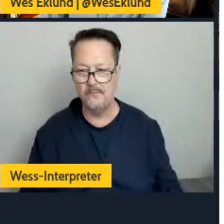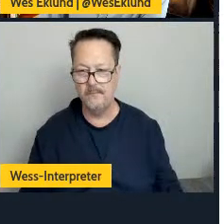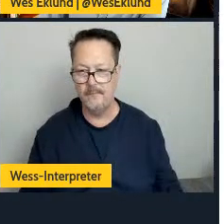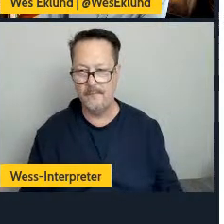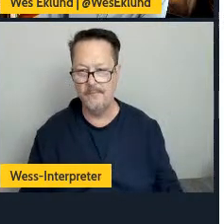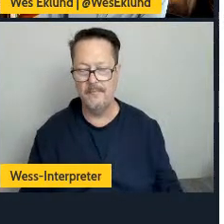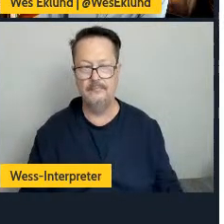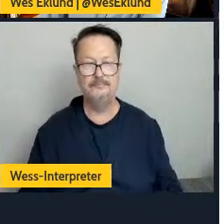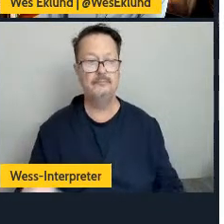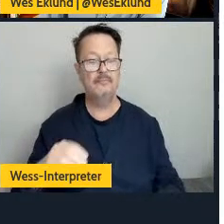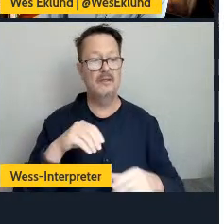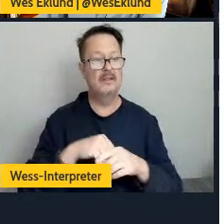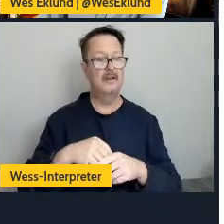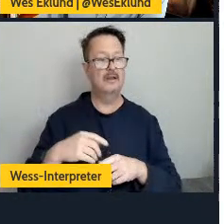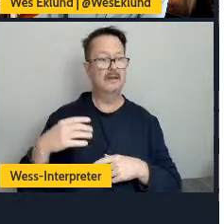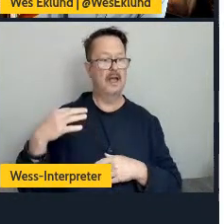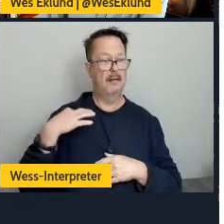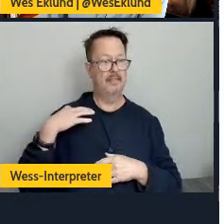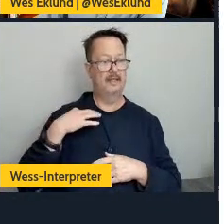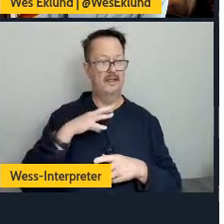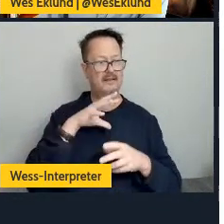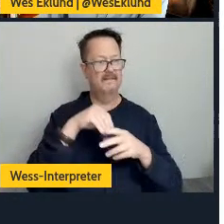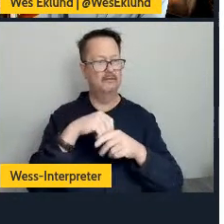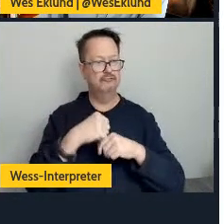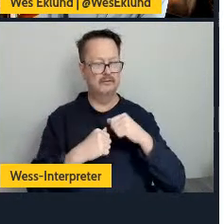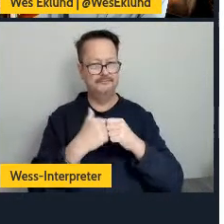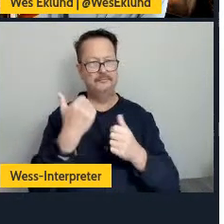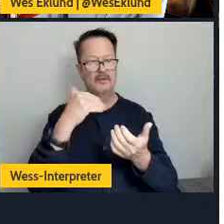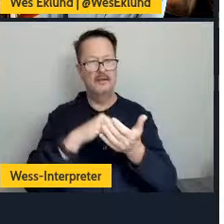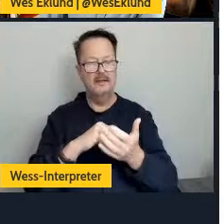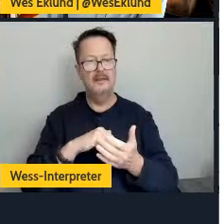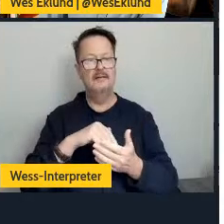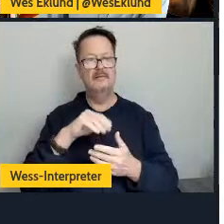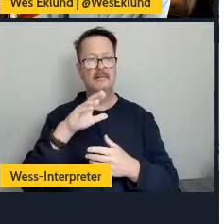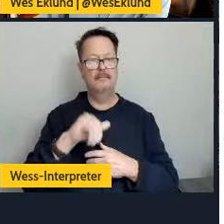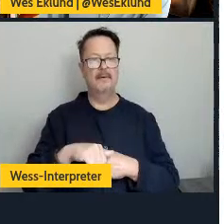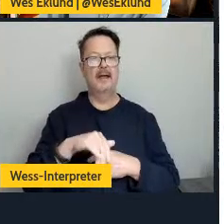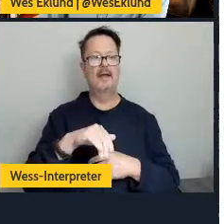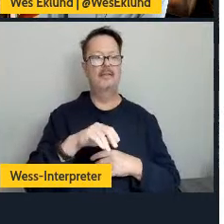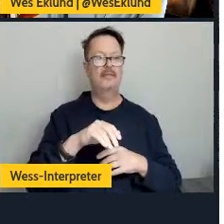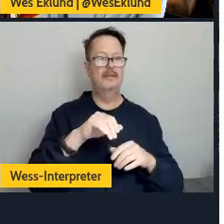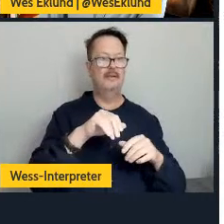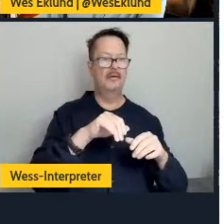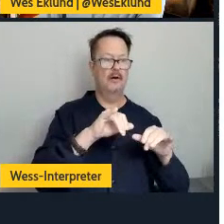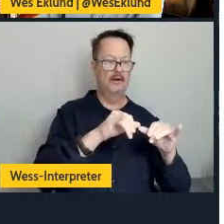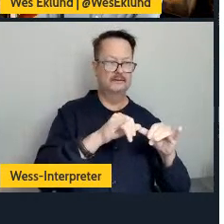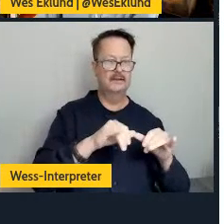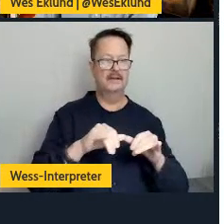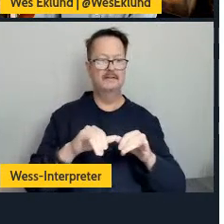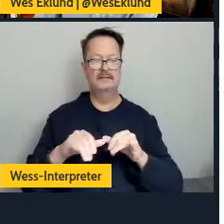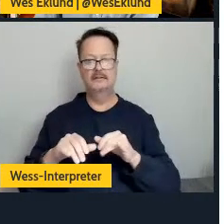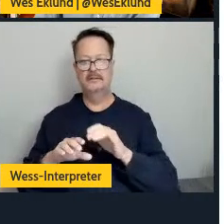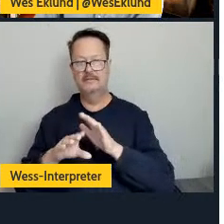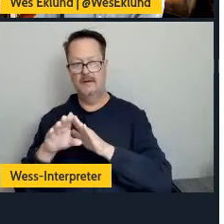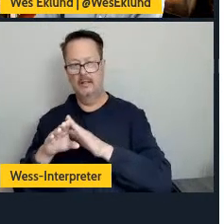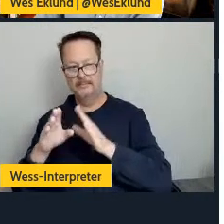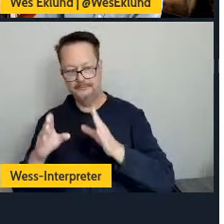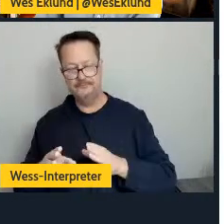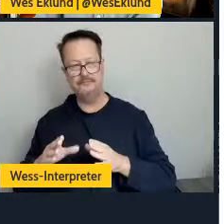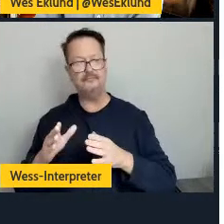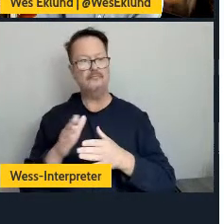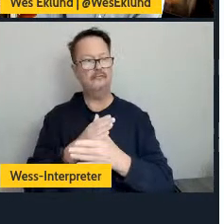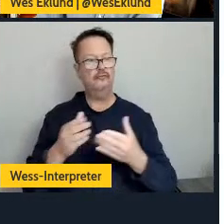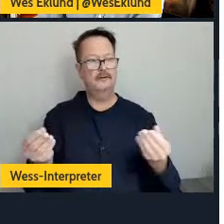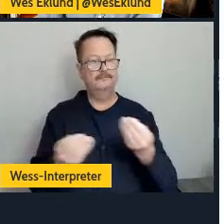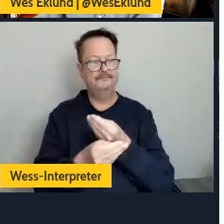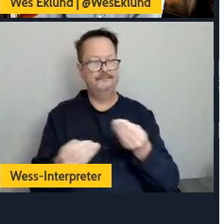In application infrastructure, again, these are by the architects and the developers. They create resources that can be shared